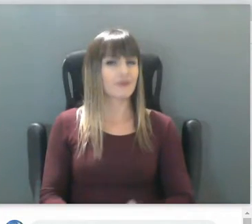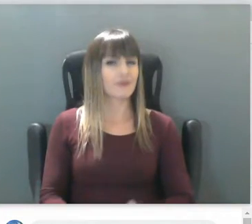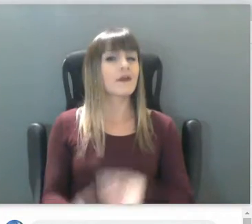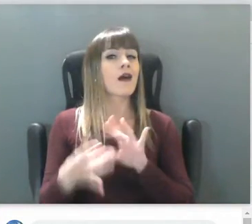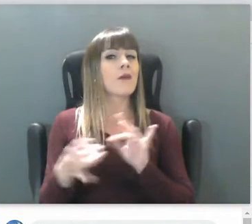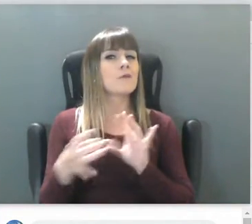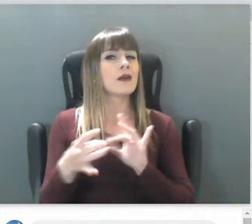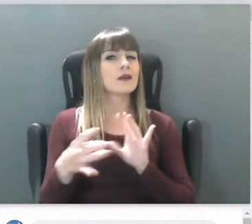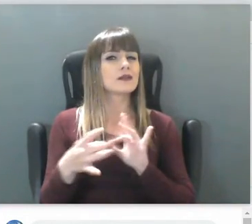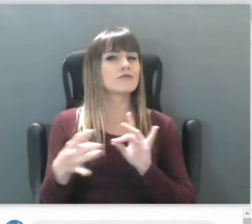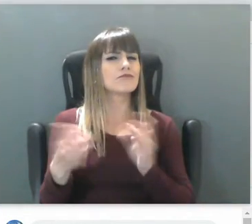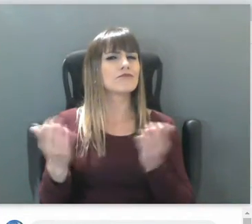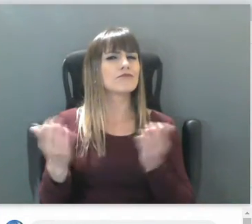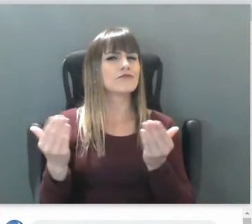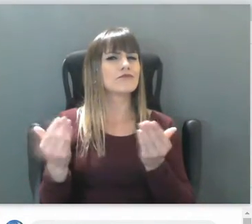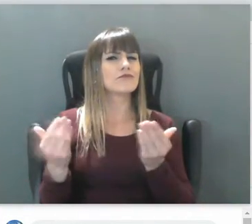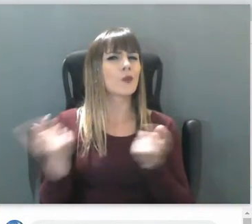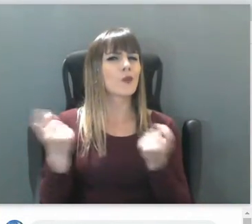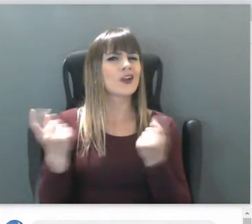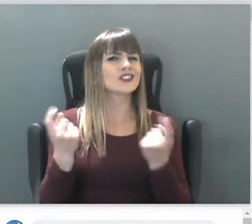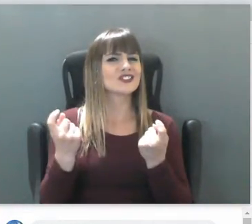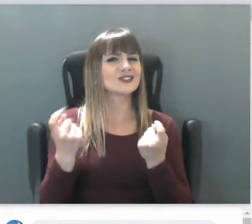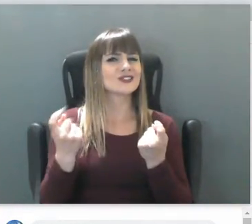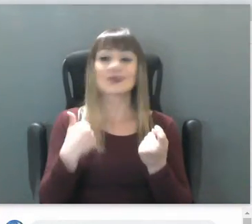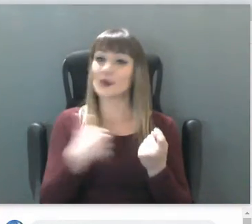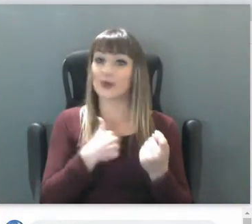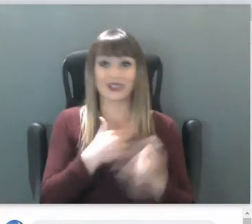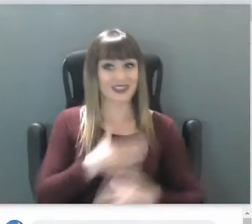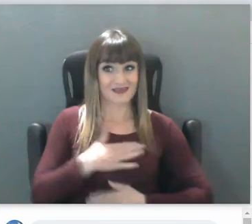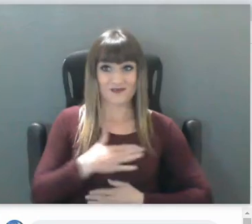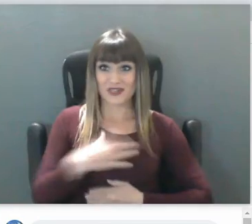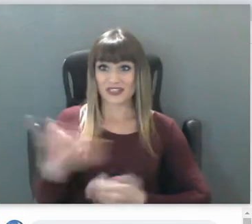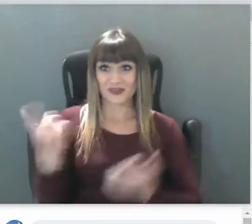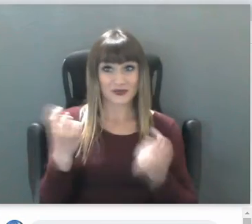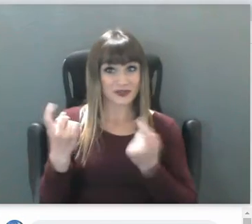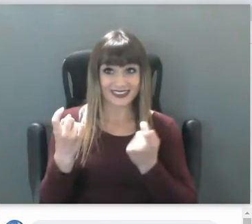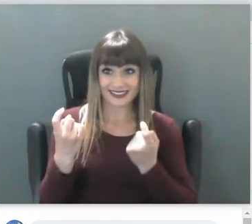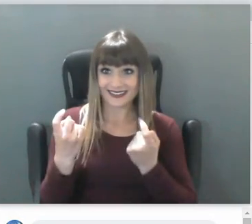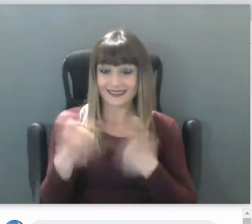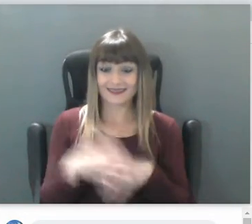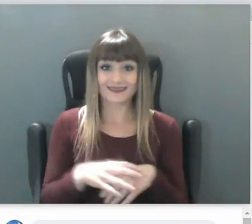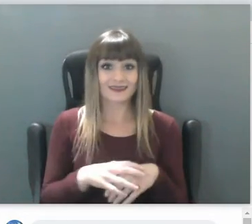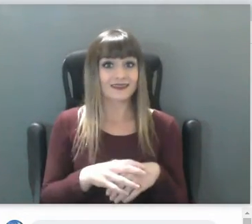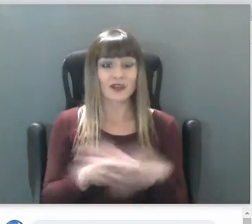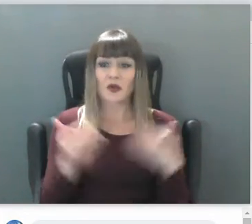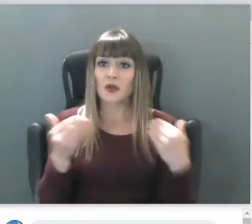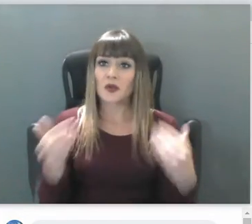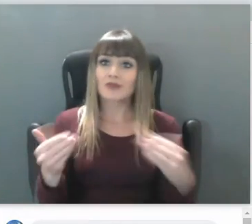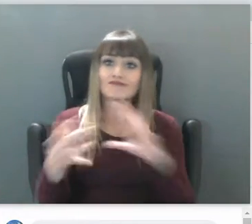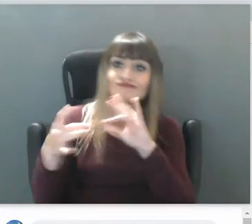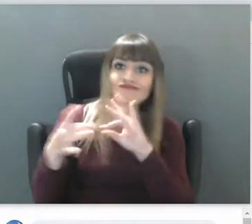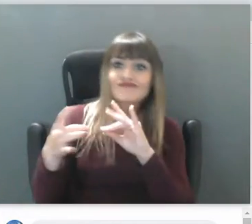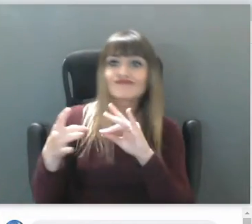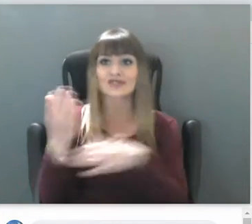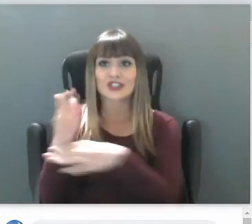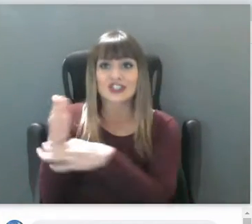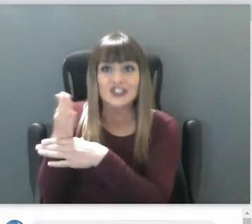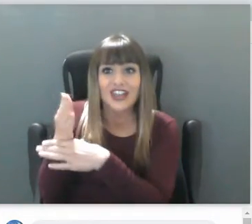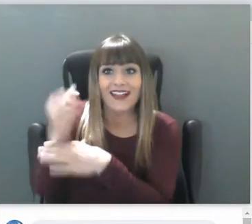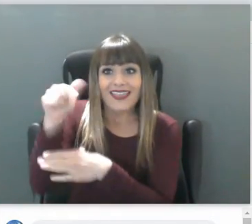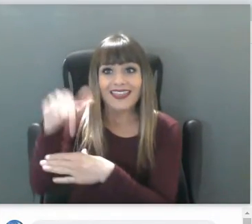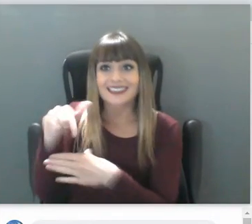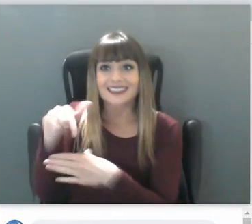comment and send in your questions. We always appreciate questions. Give us a shout out. Be sure to share this content. Sure appreciate